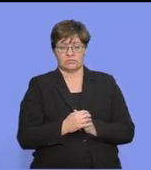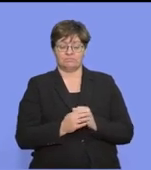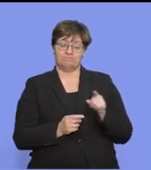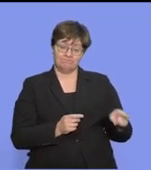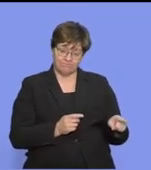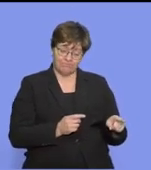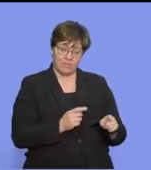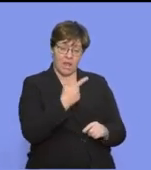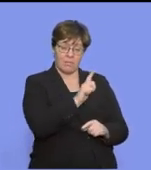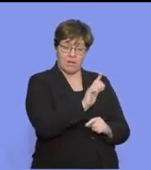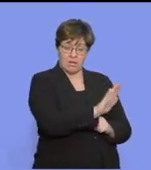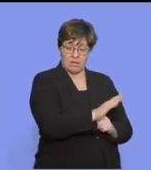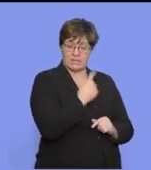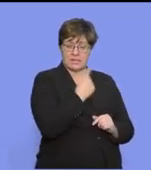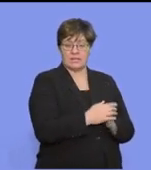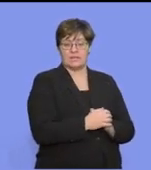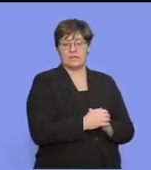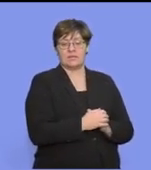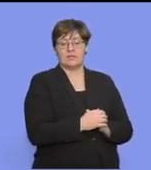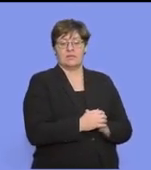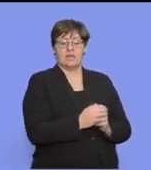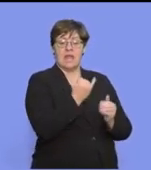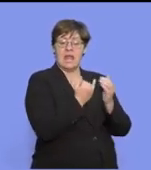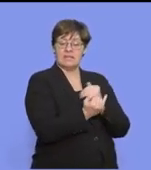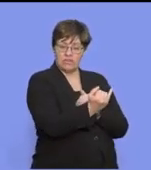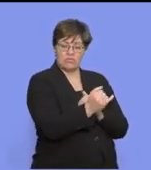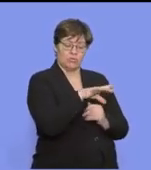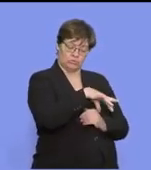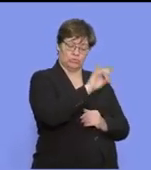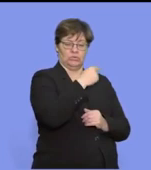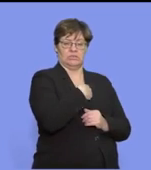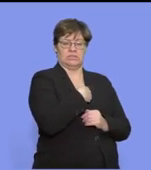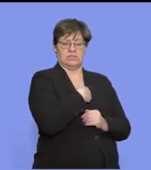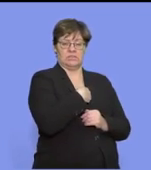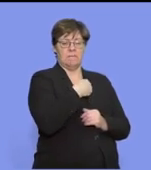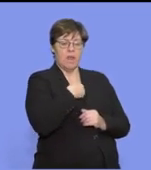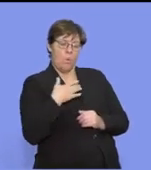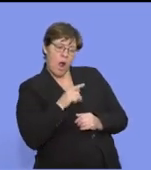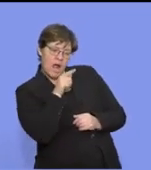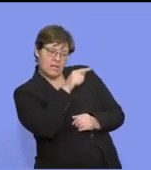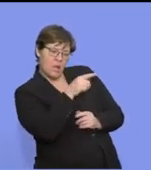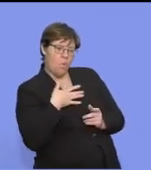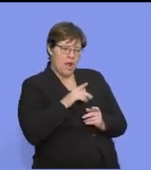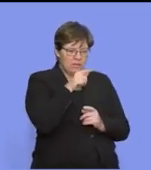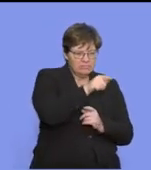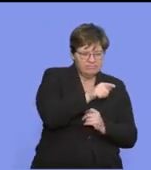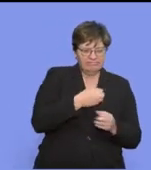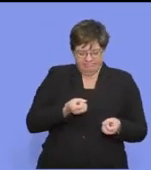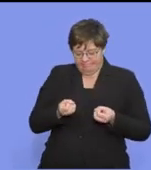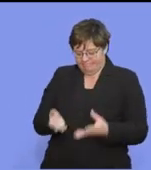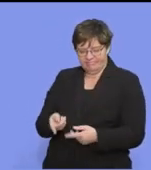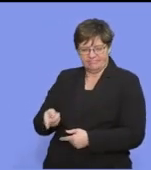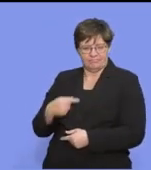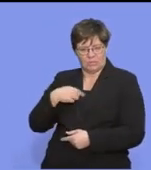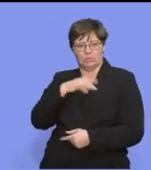mechanism of change. Okay, so if we have a look at Lamarck's theory, he said that individuals choose